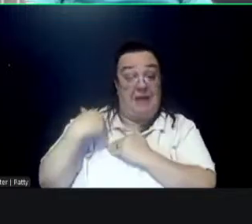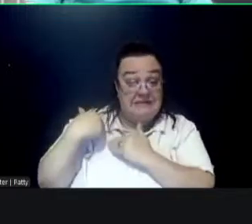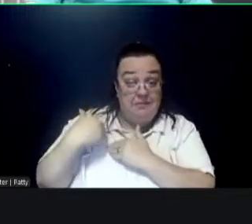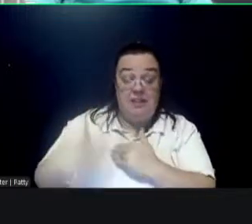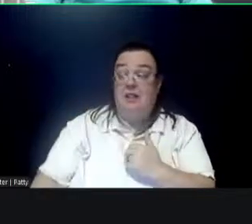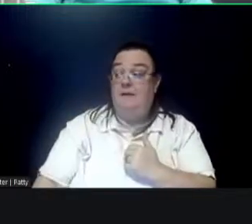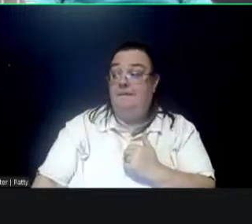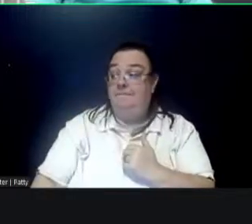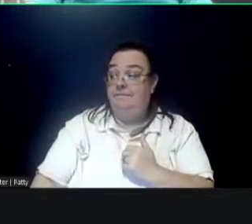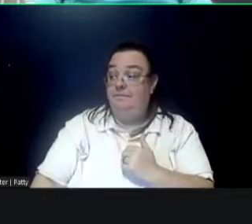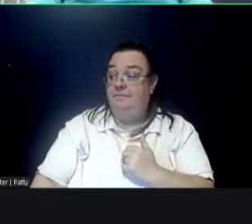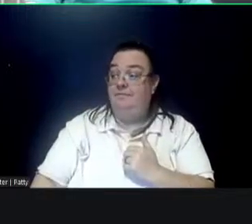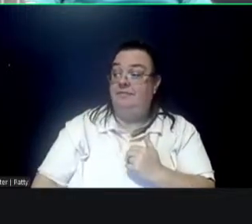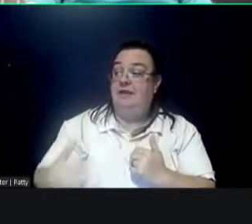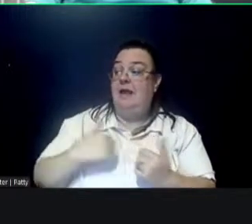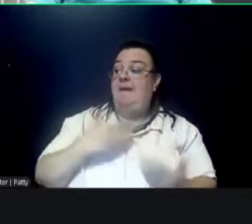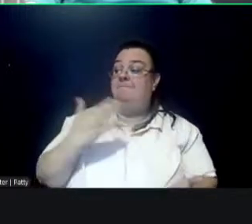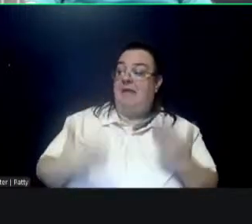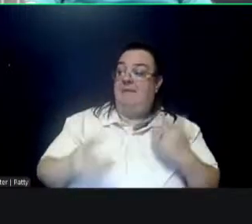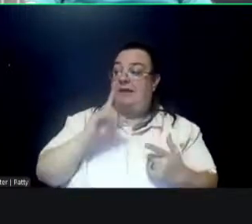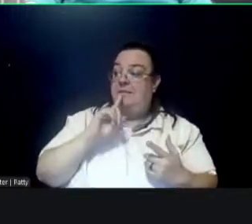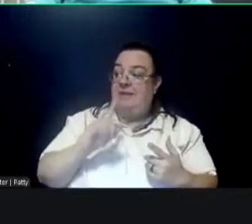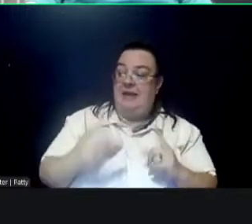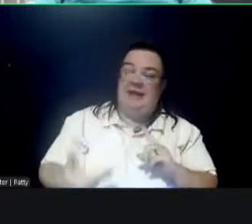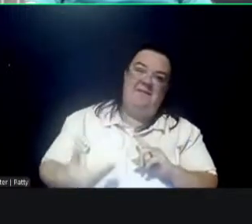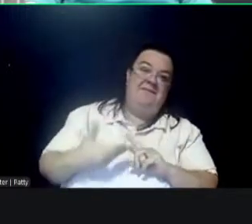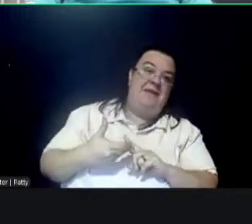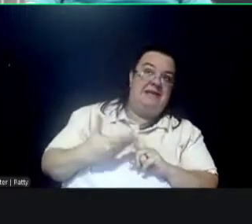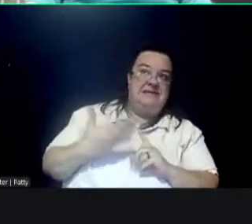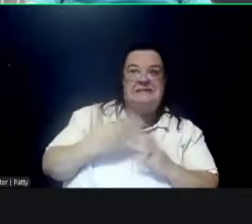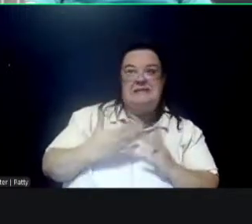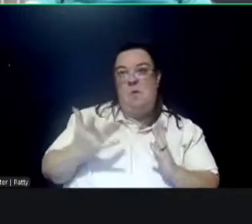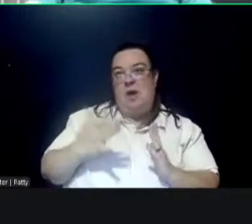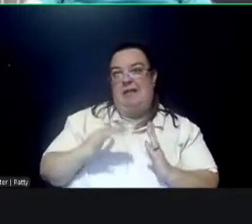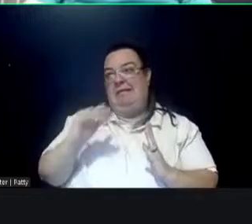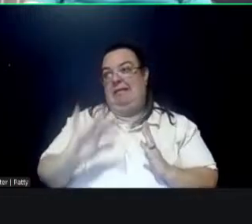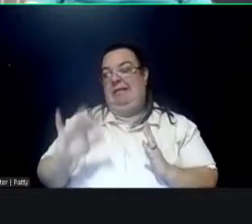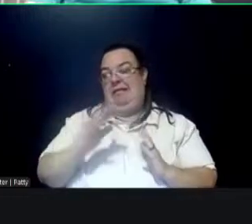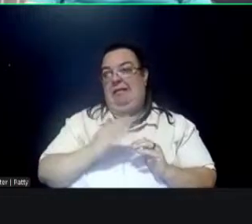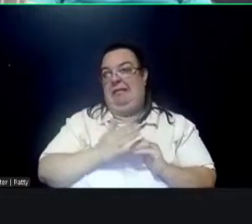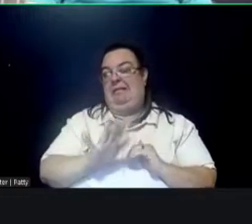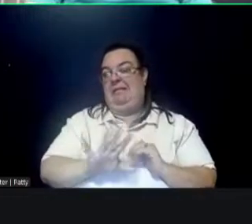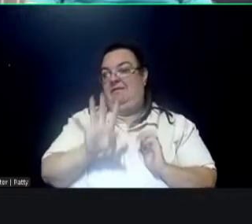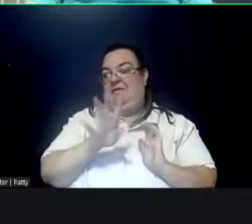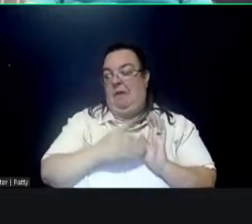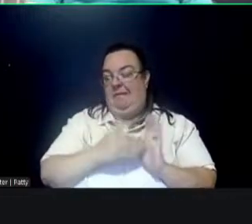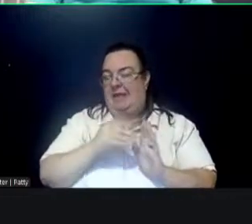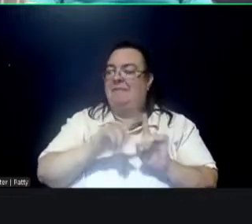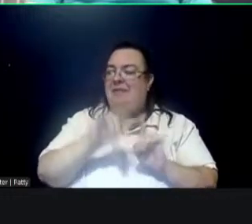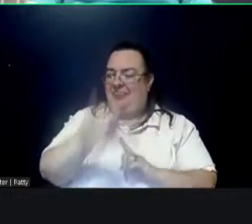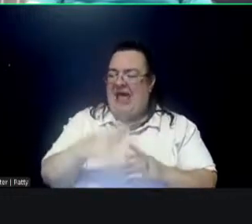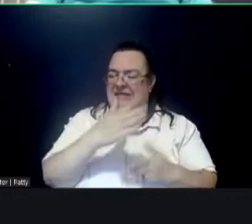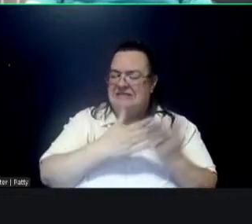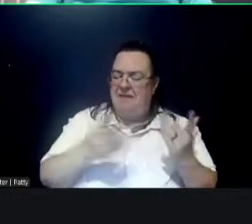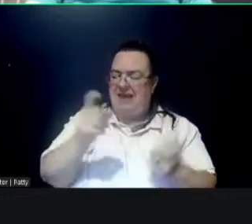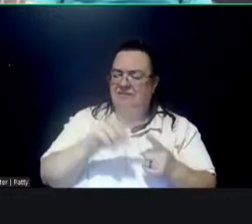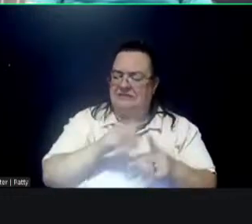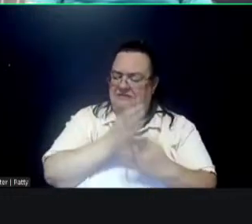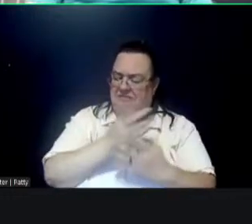I could maybe be convinced of something north of 4 million, but it's something to think about, because if we